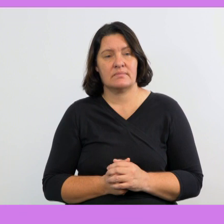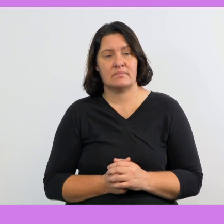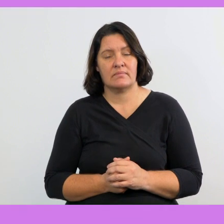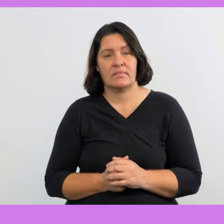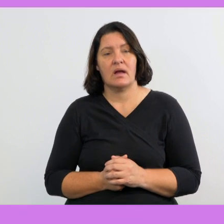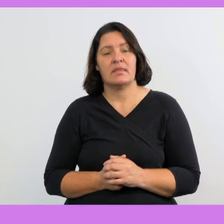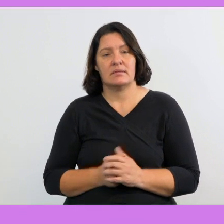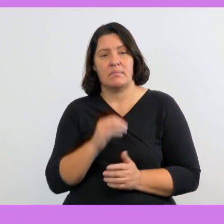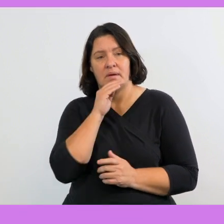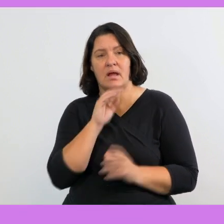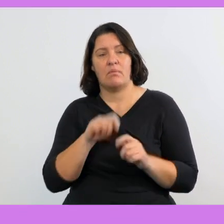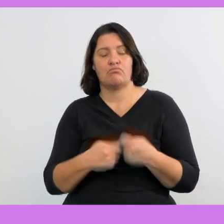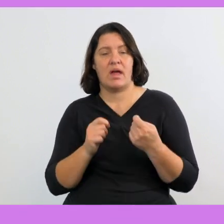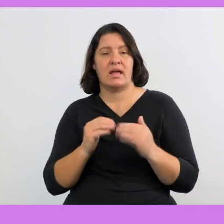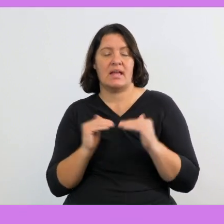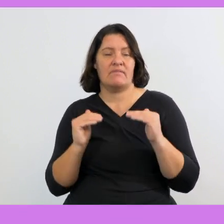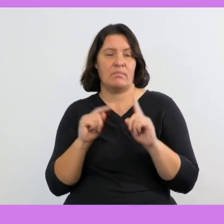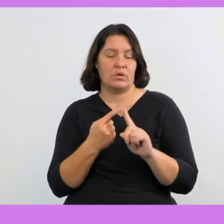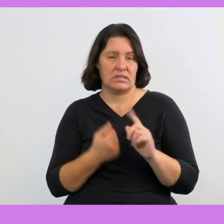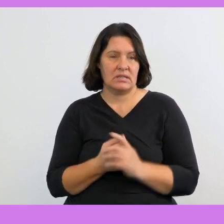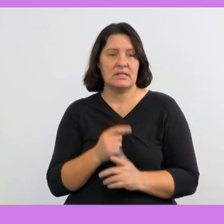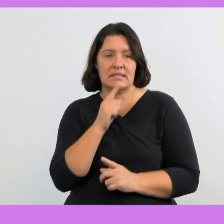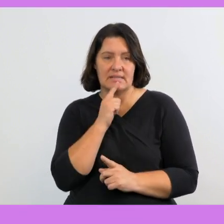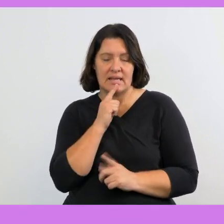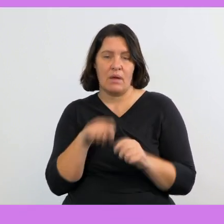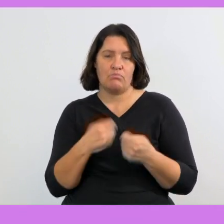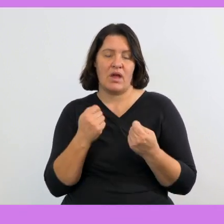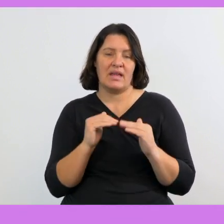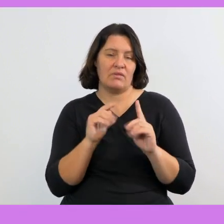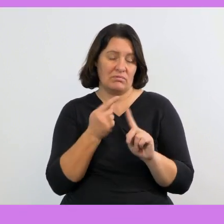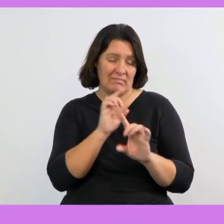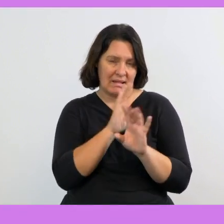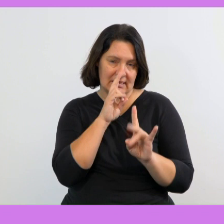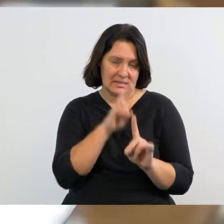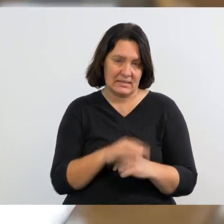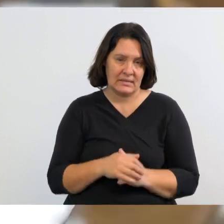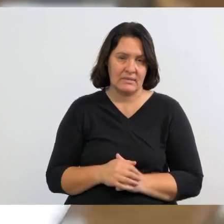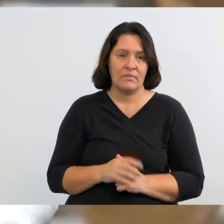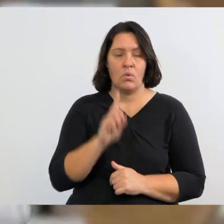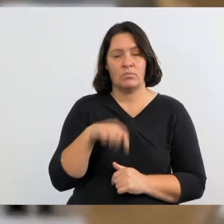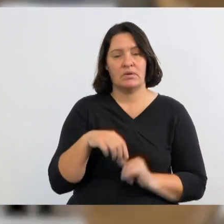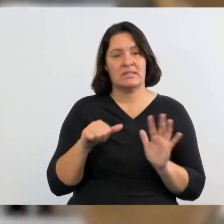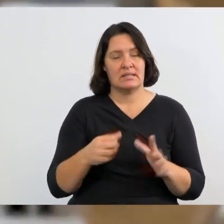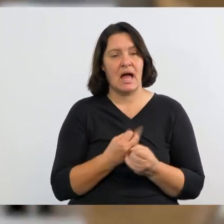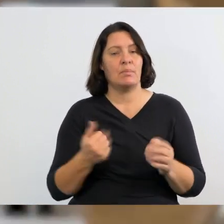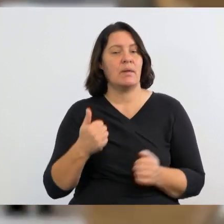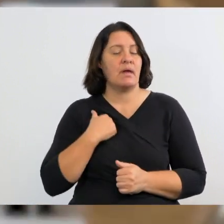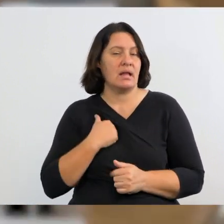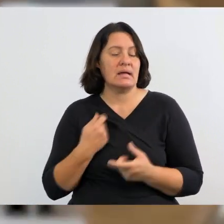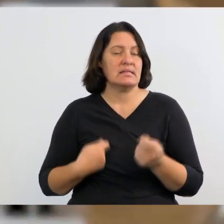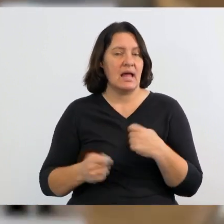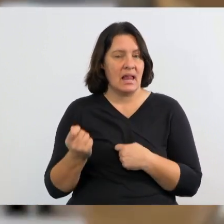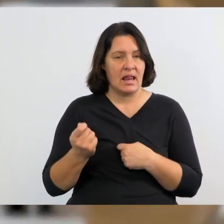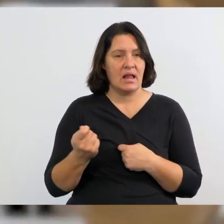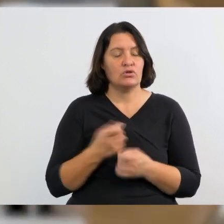point. Right, so that's the break-even point. And here we can clearly see is our break-even point. Then 1.6, how many